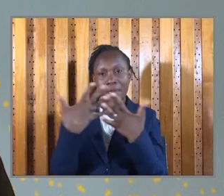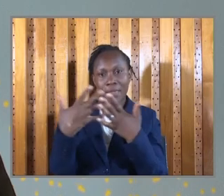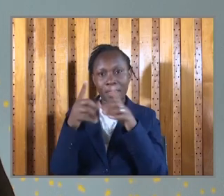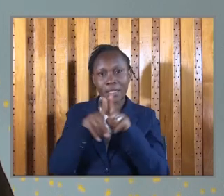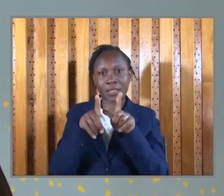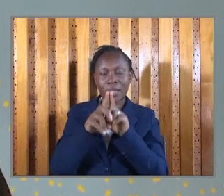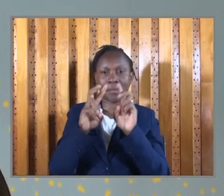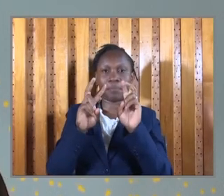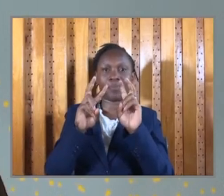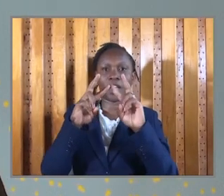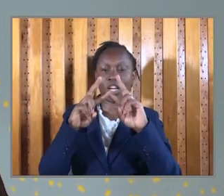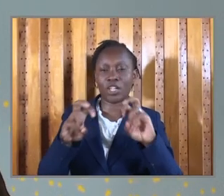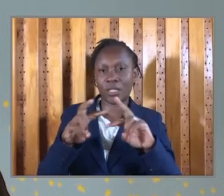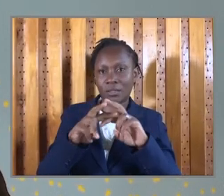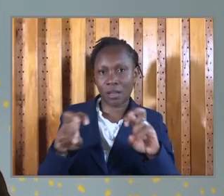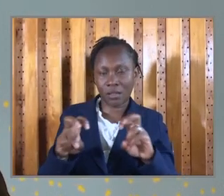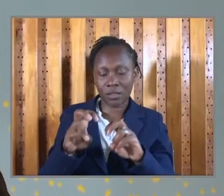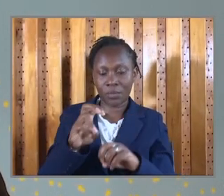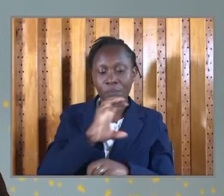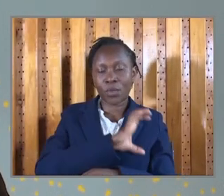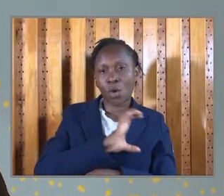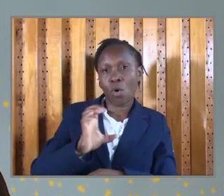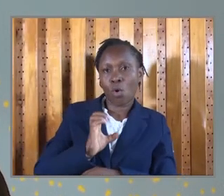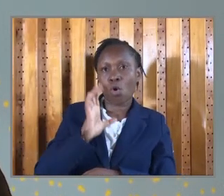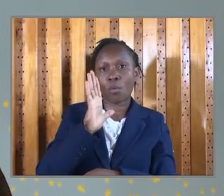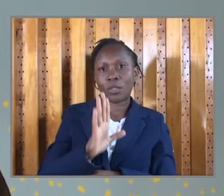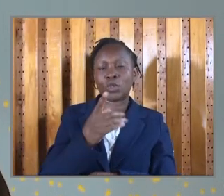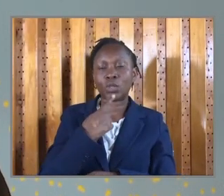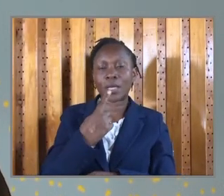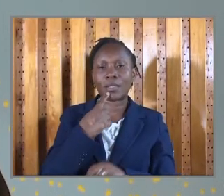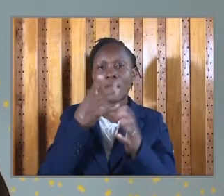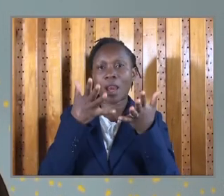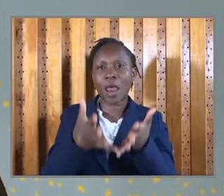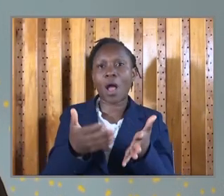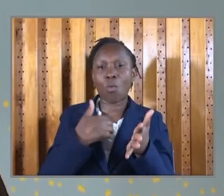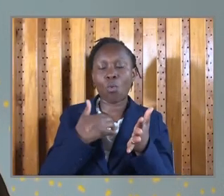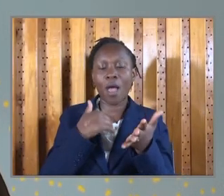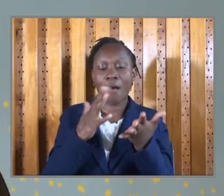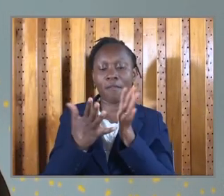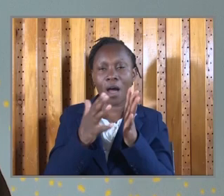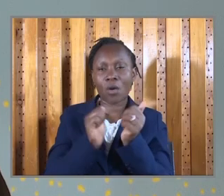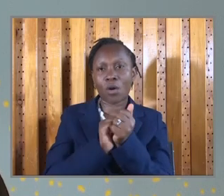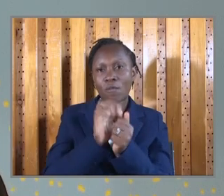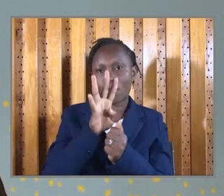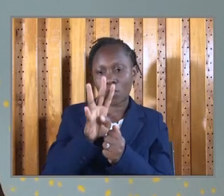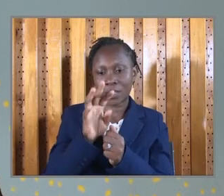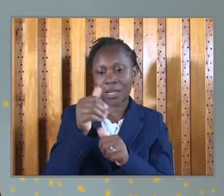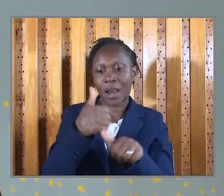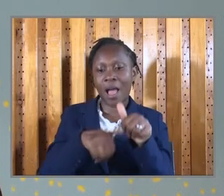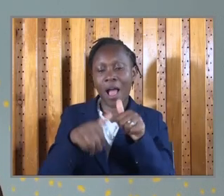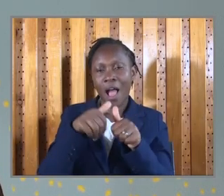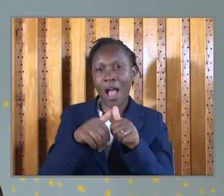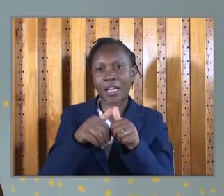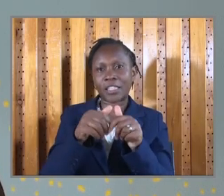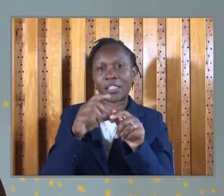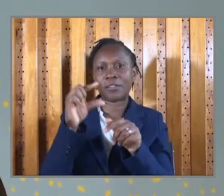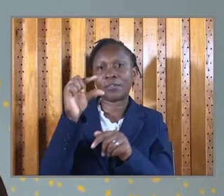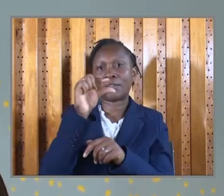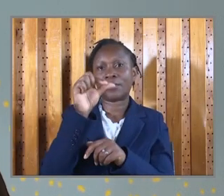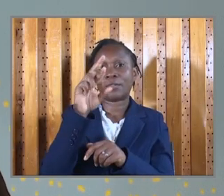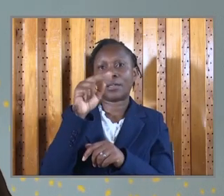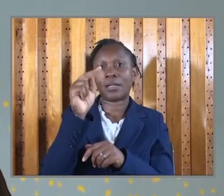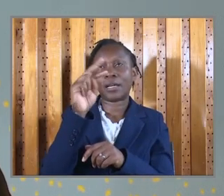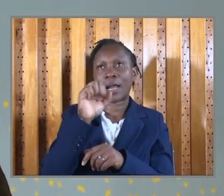research. And Commissioner, just to say that currently we have about 14 active grants that are ongoing with the